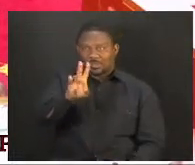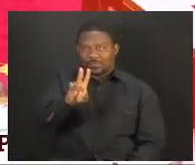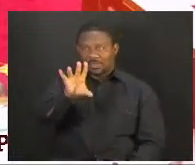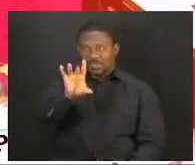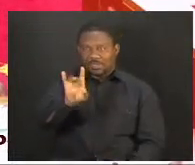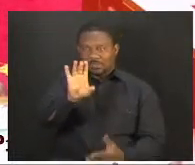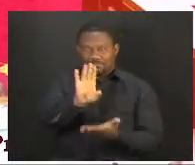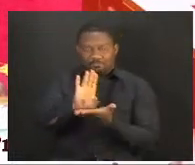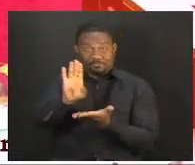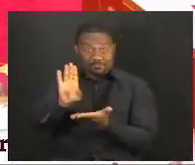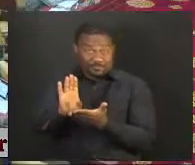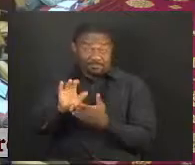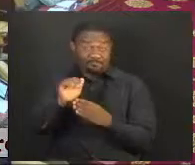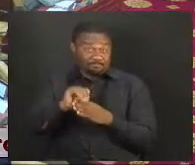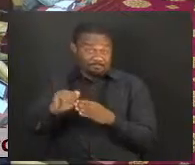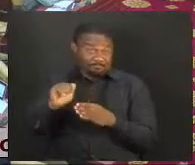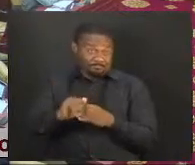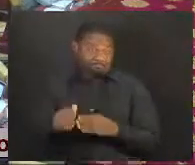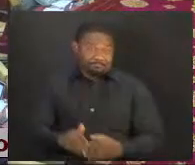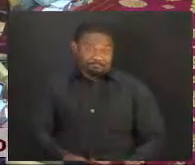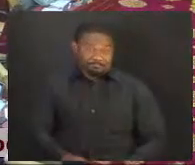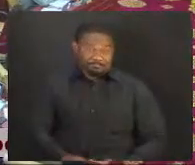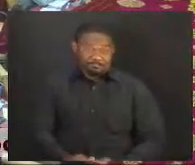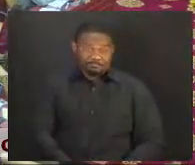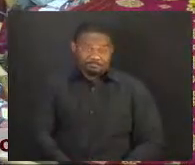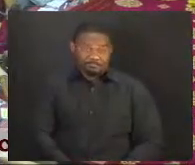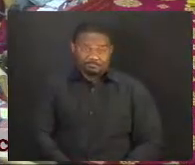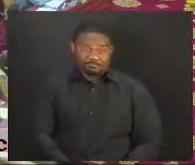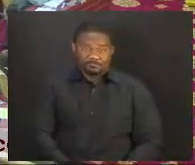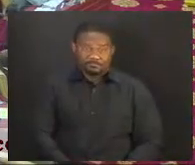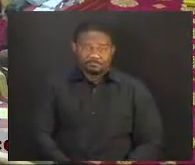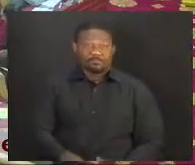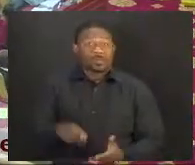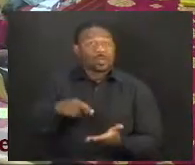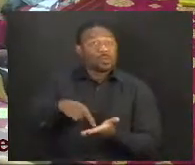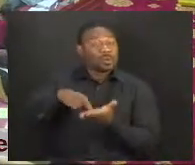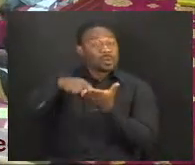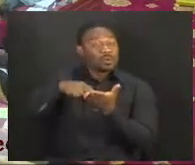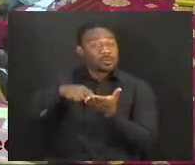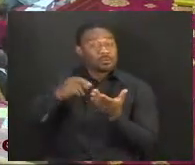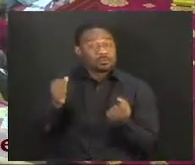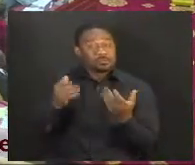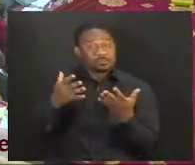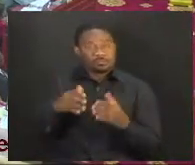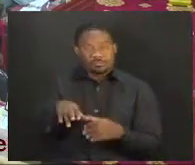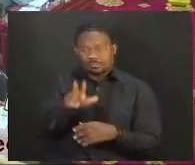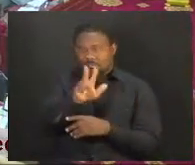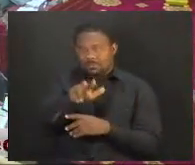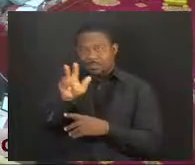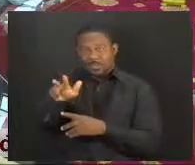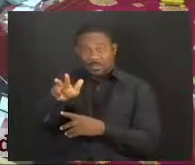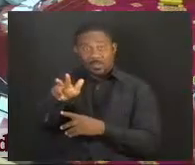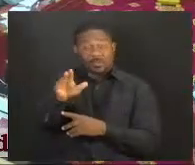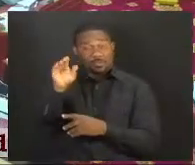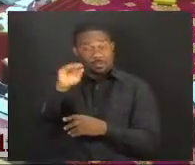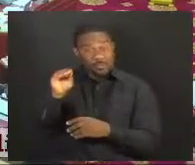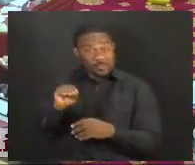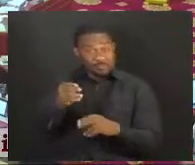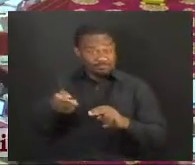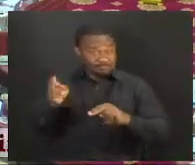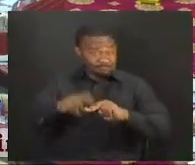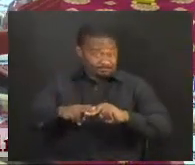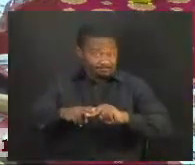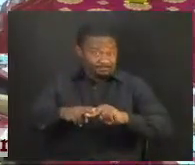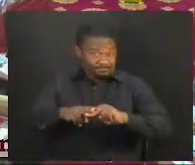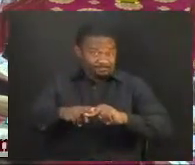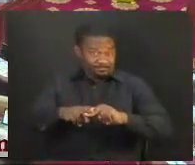cedis. Mr. Speaker, representing a 33% increase. The